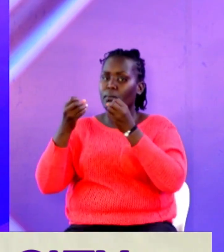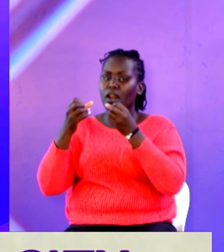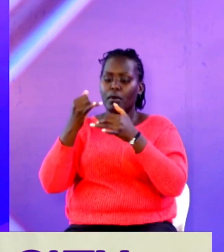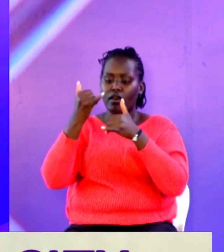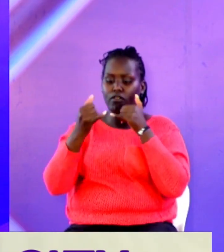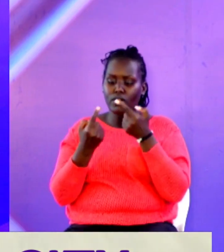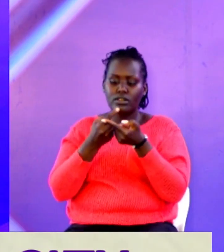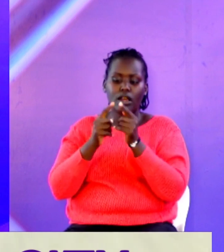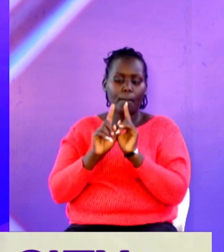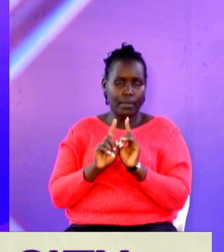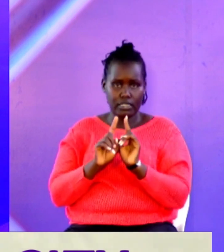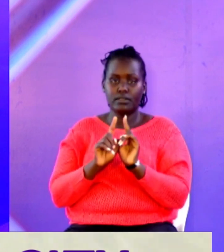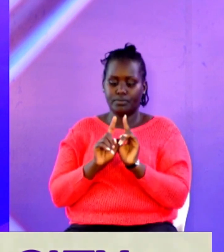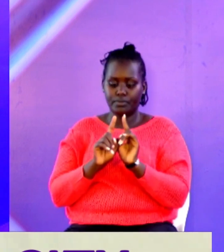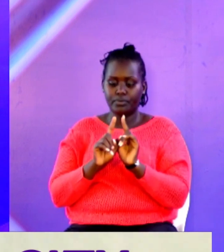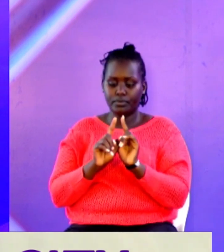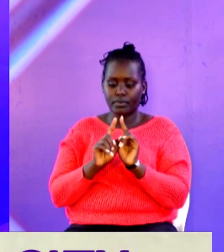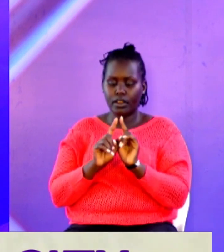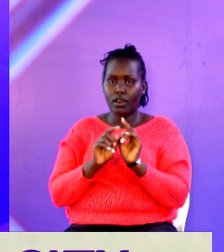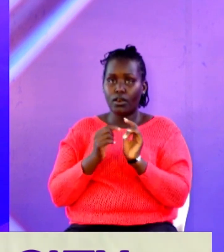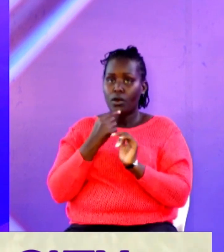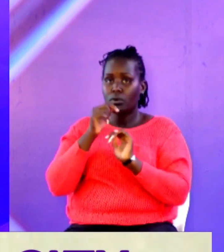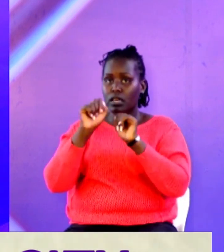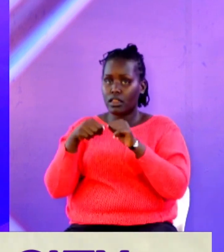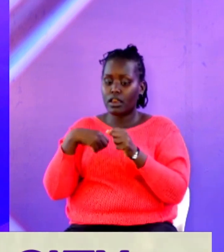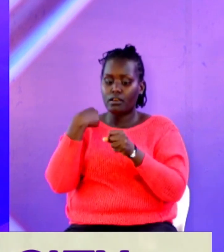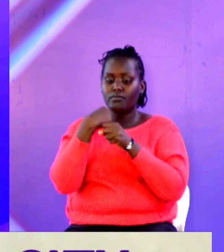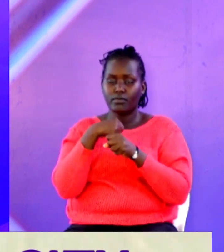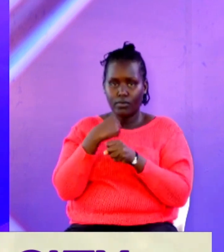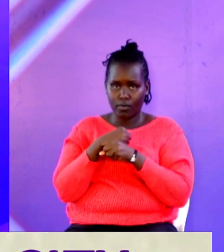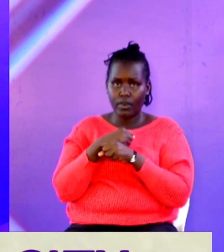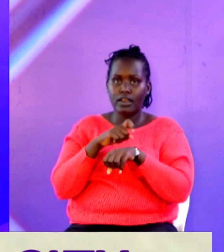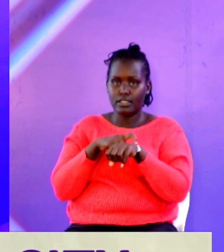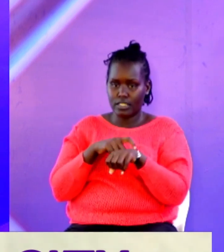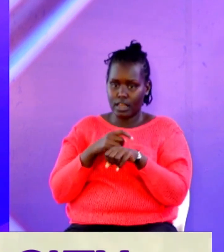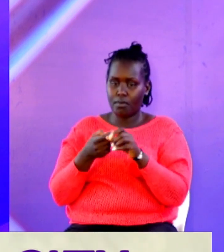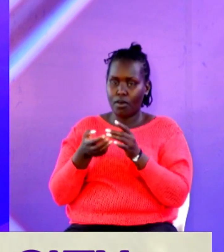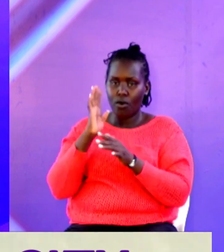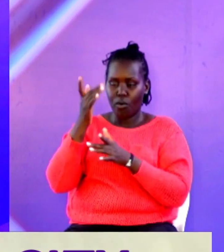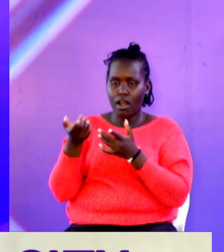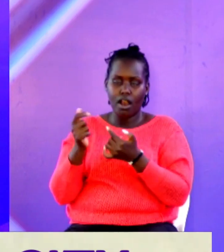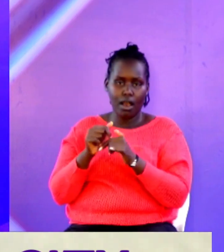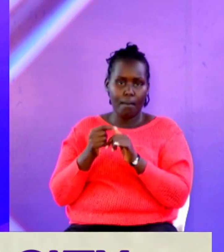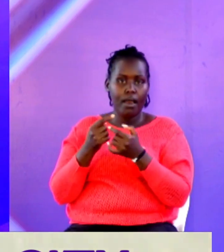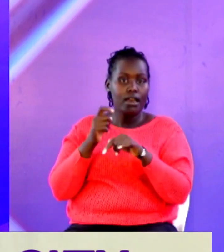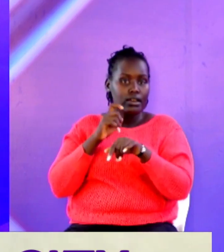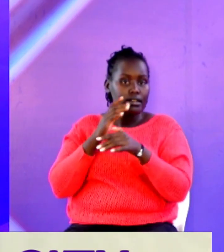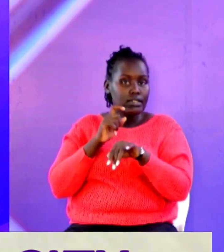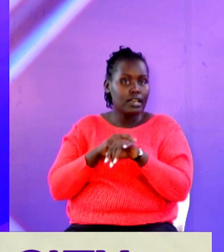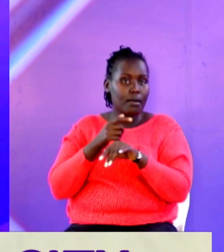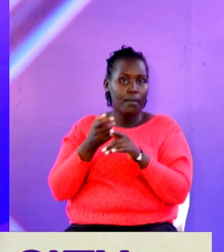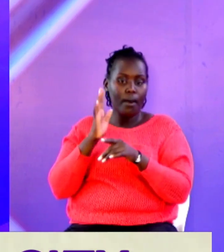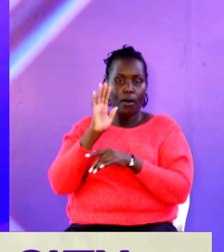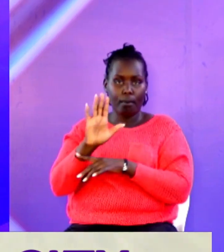but let's say they can perform when their time comes, and their times will really come because they